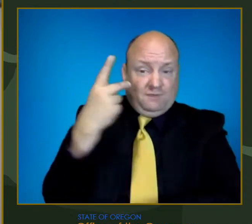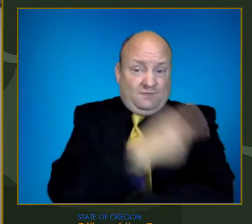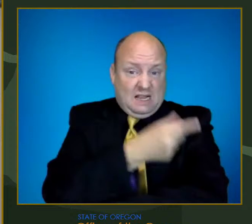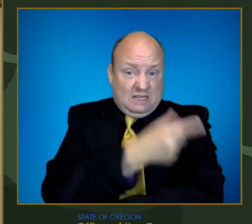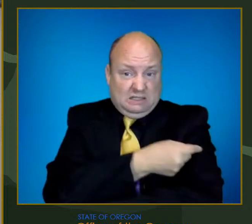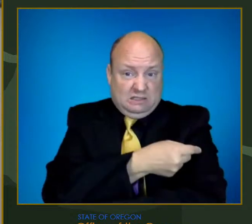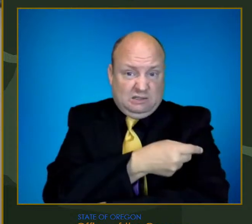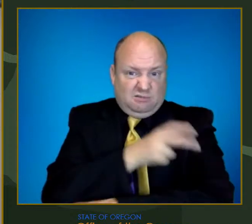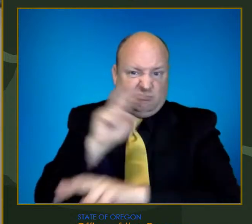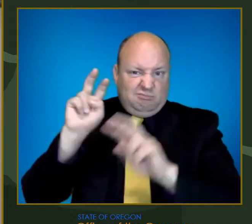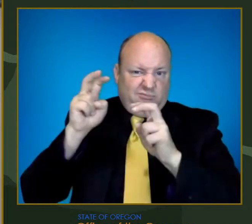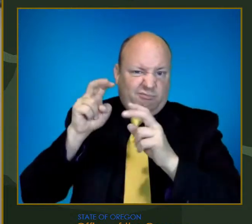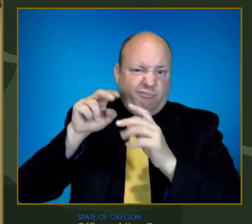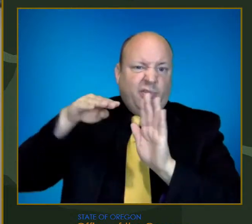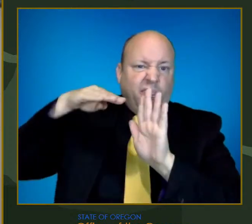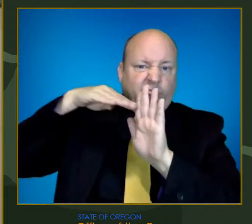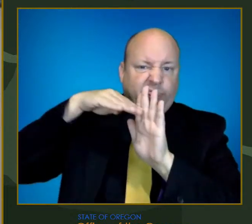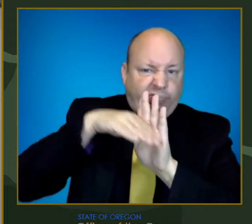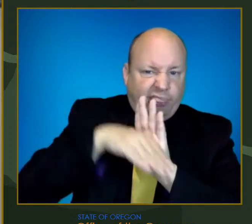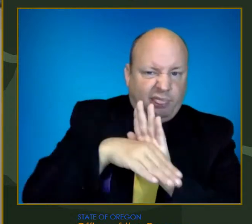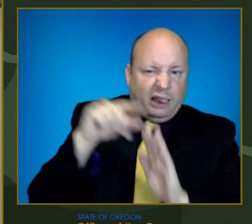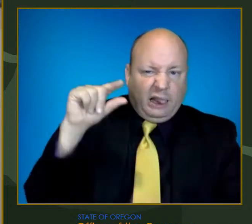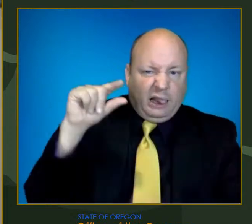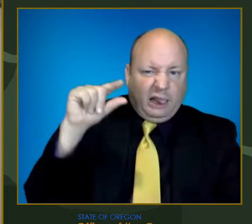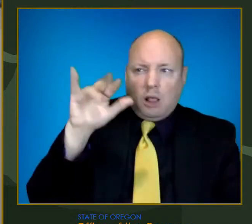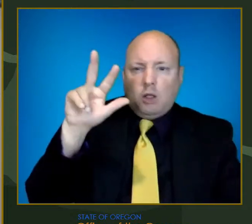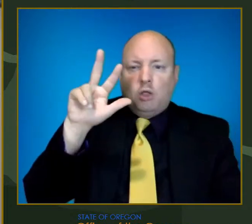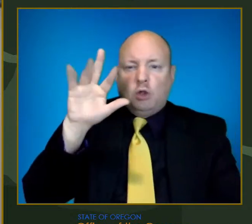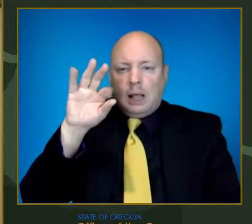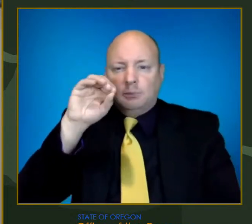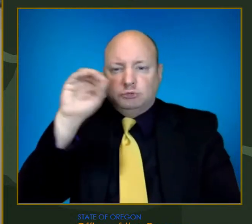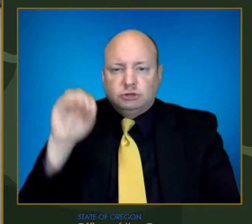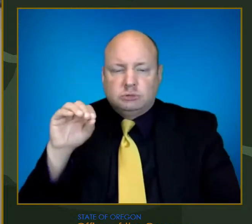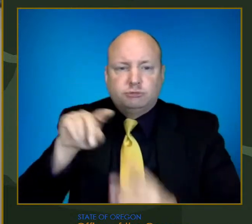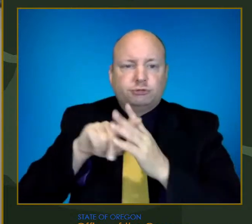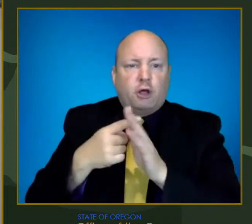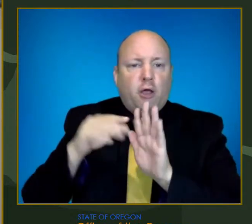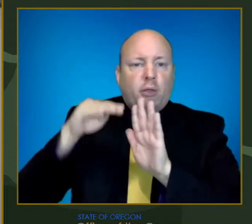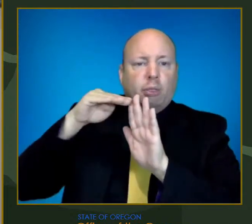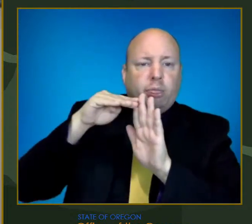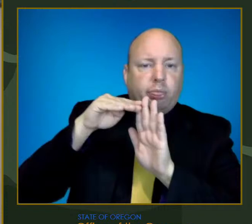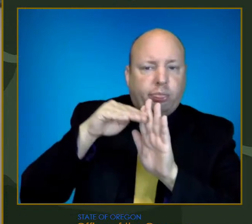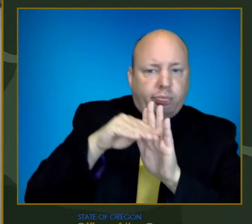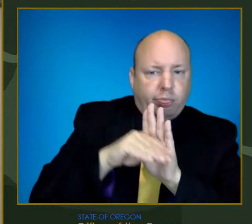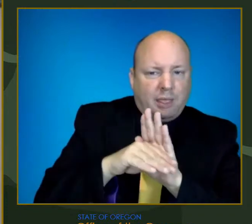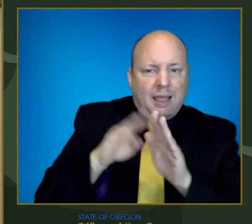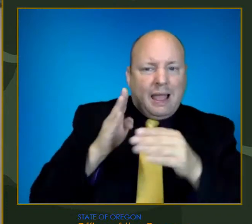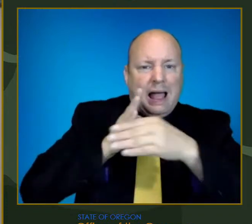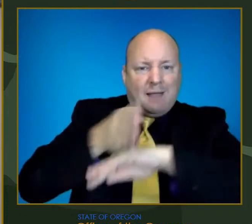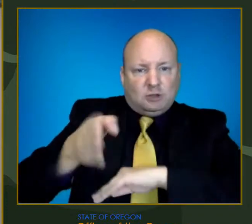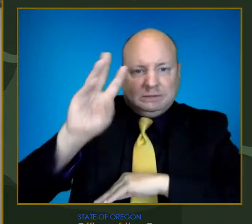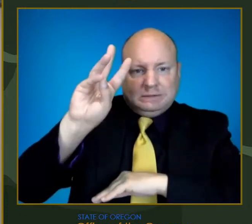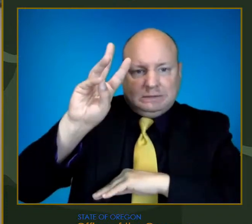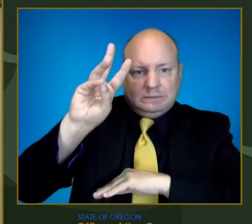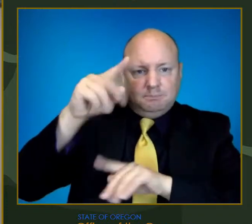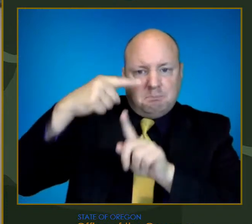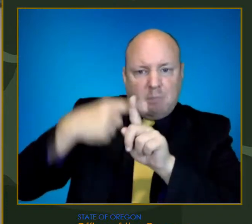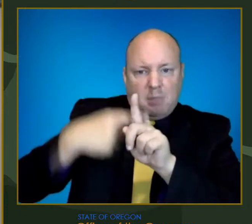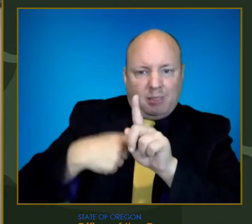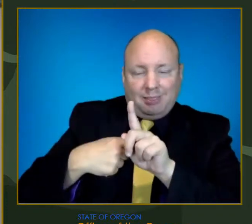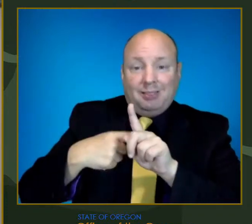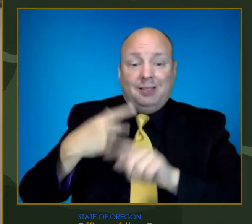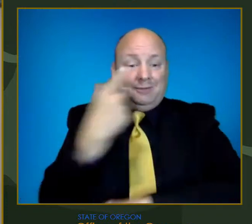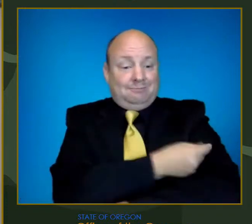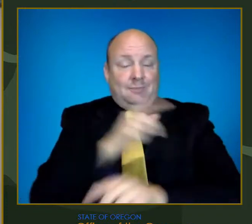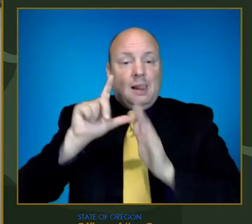39% efficacy after 6 months with some of the older patients. What are the discussions going on about that and about boosters?